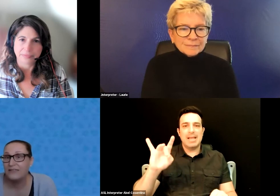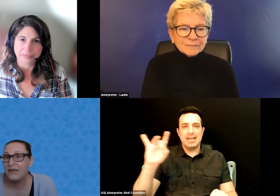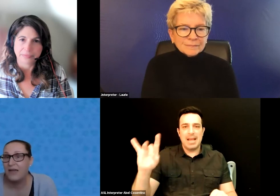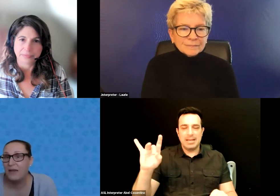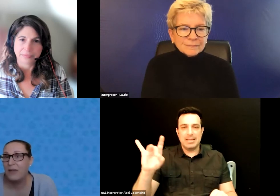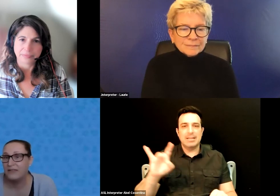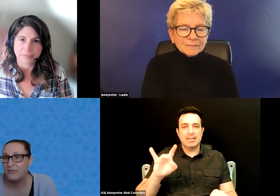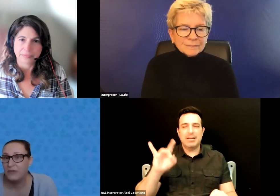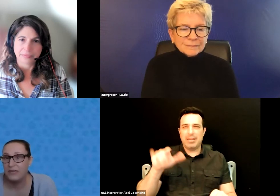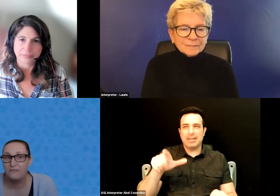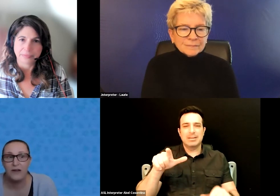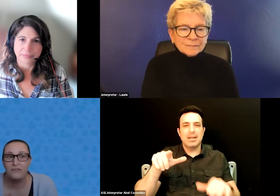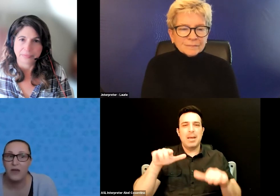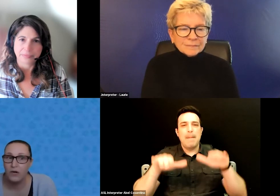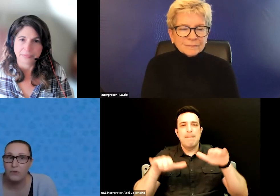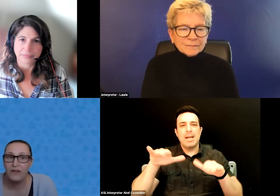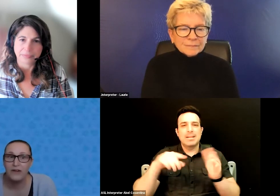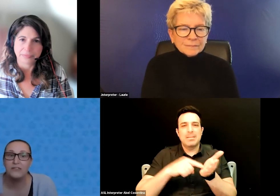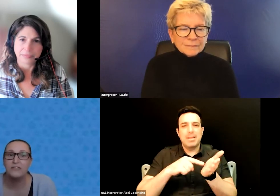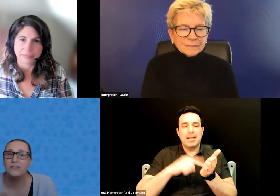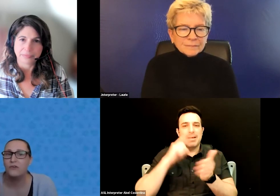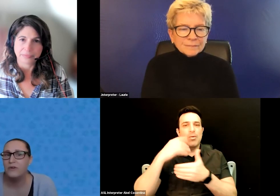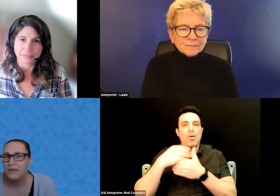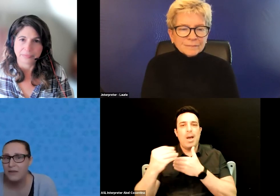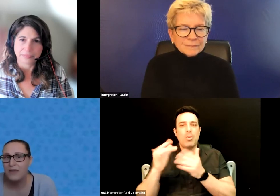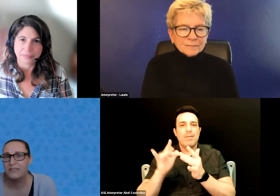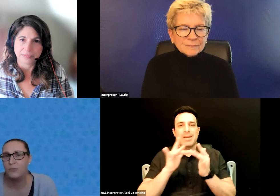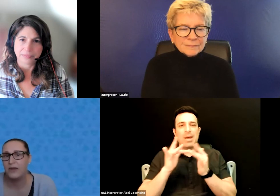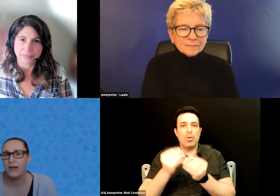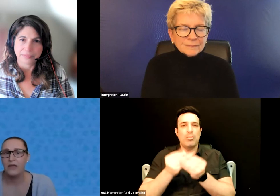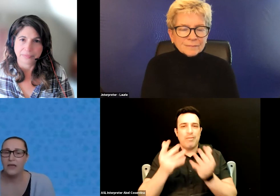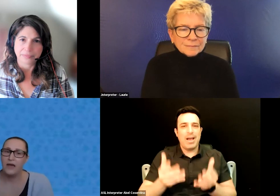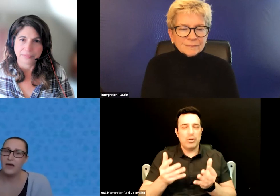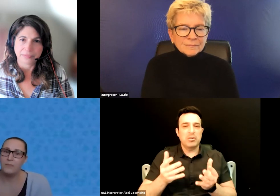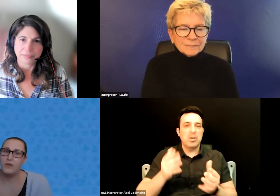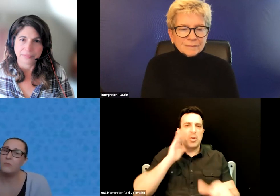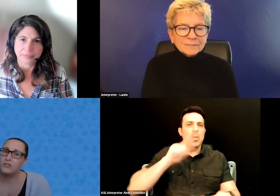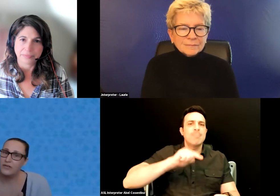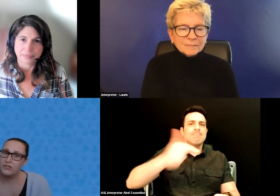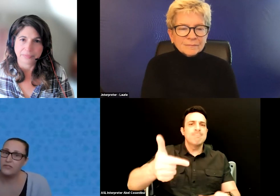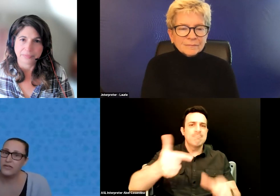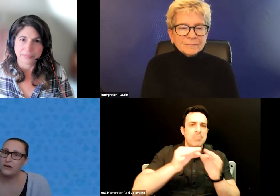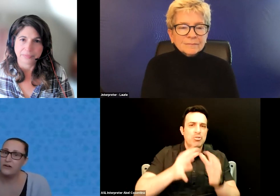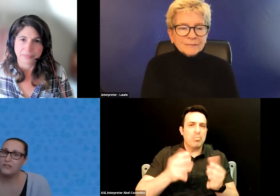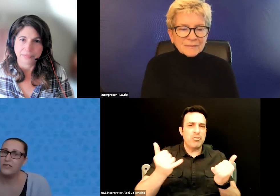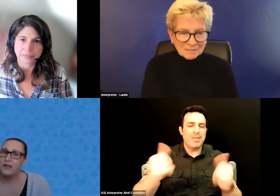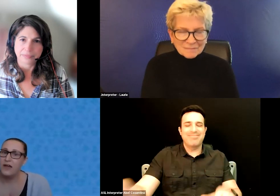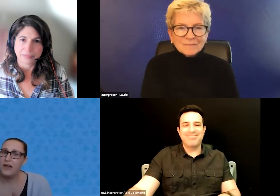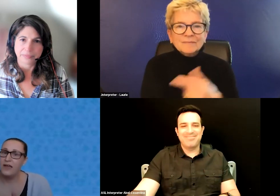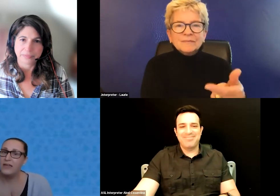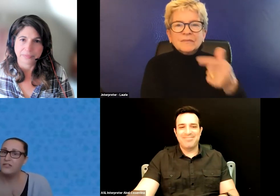1688. That's that balanced billing for out-of-network providers. And so really meant to bring commercial insurance